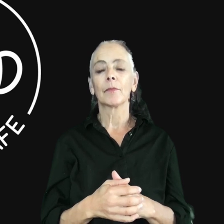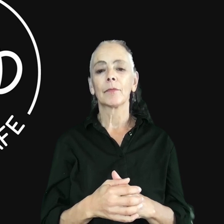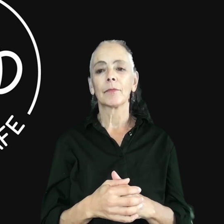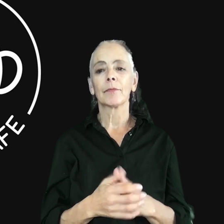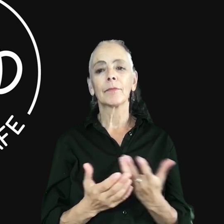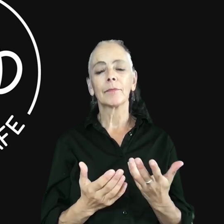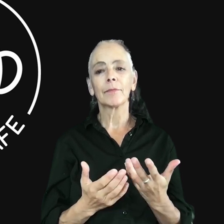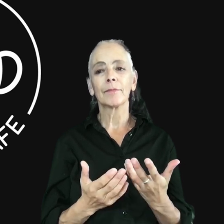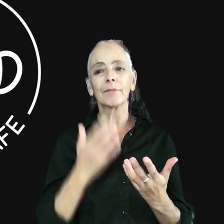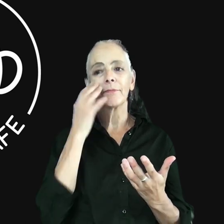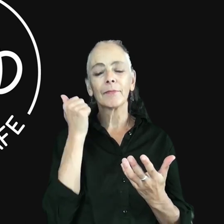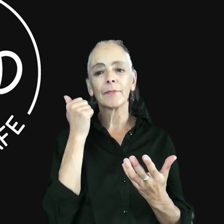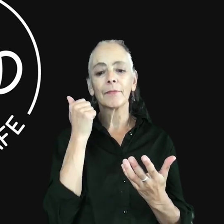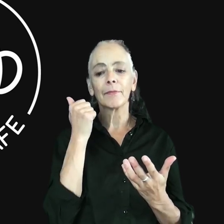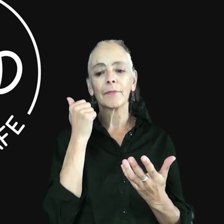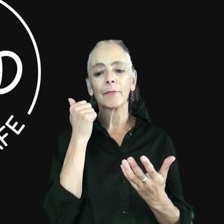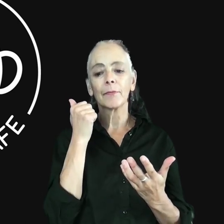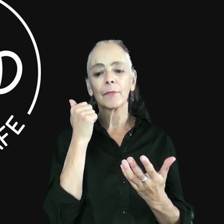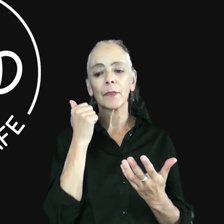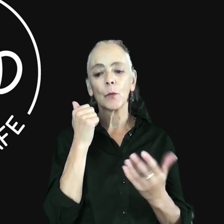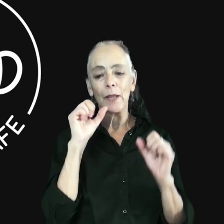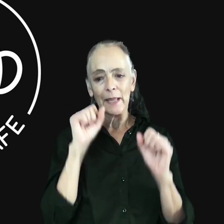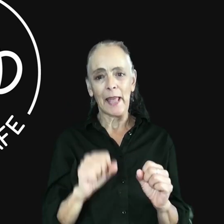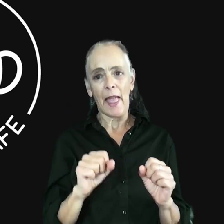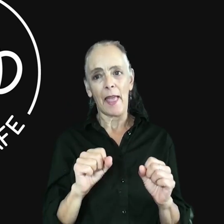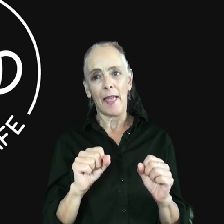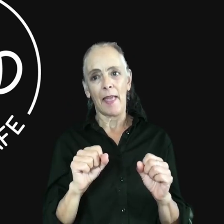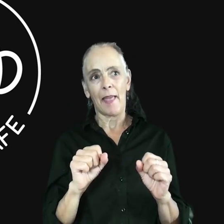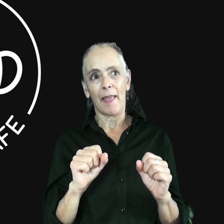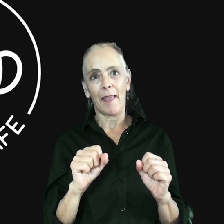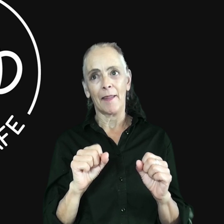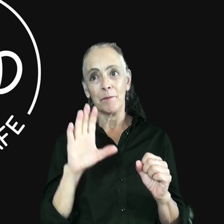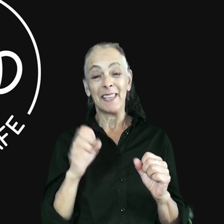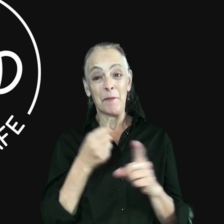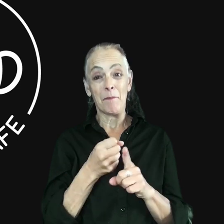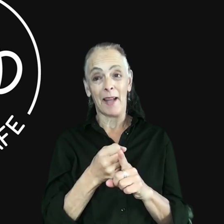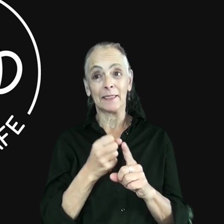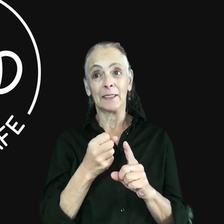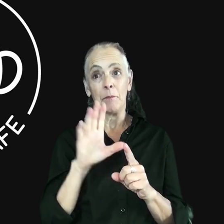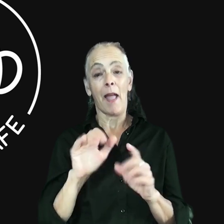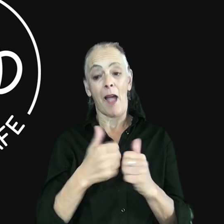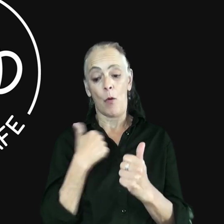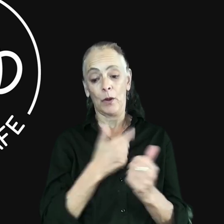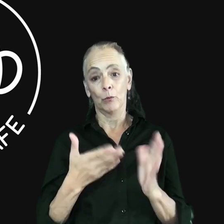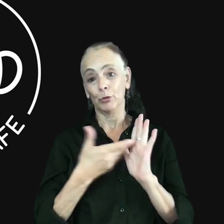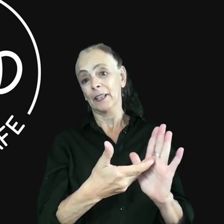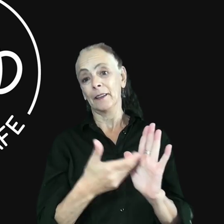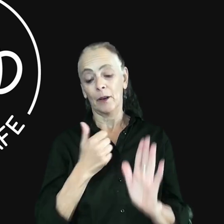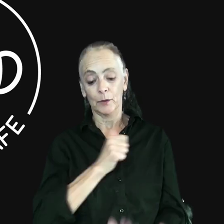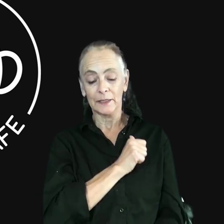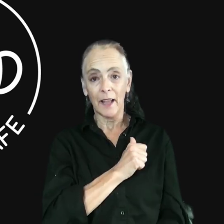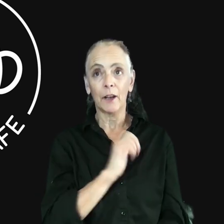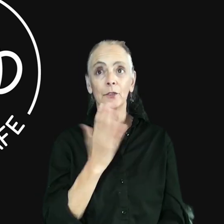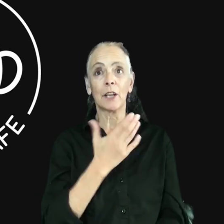because we are it can be impacted by kind of how we're presenting ourselves and what we're able to do and how